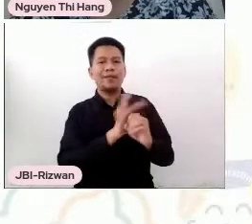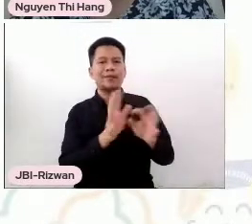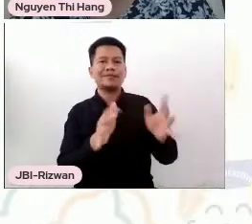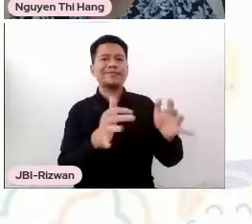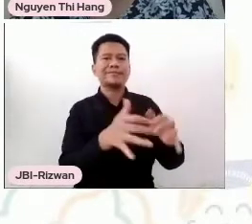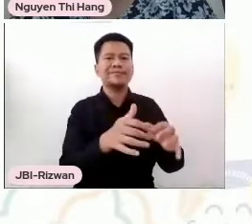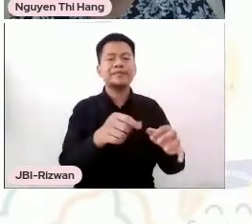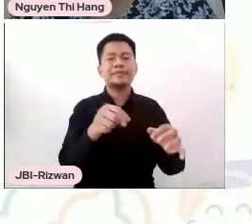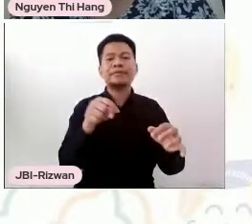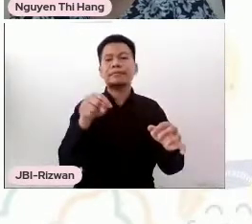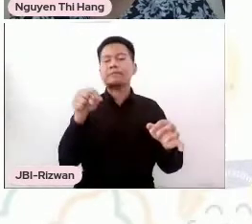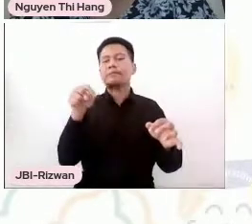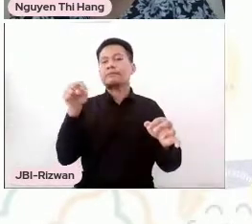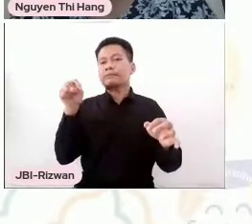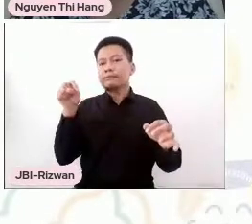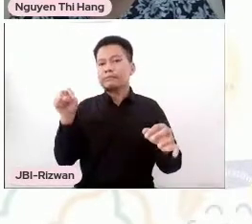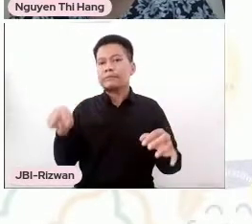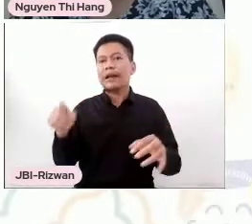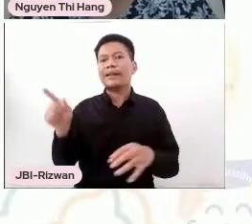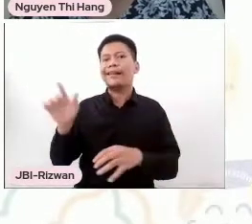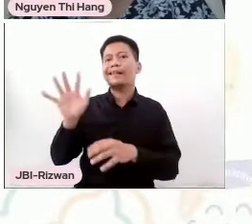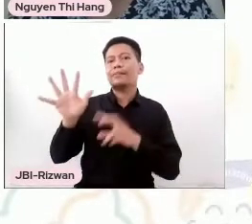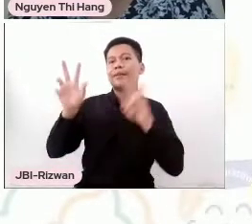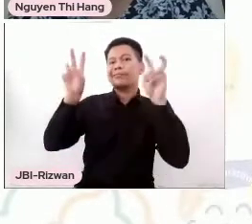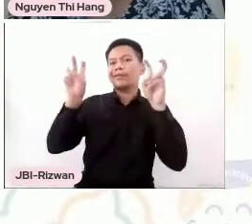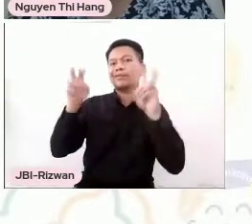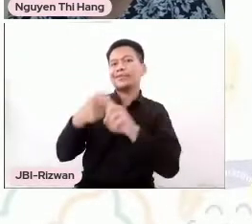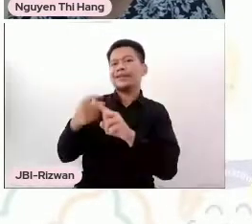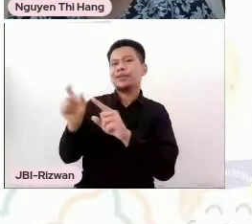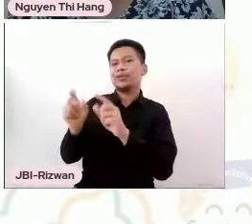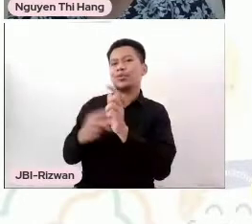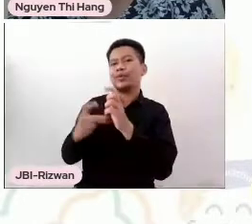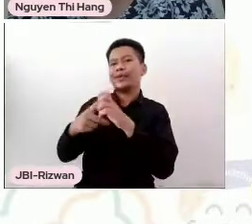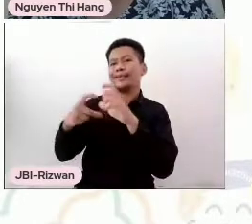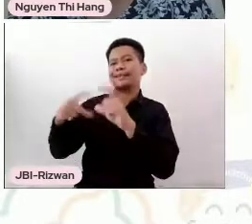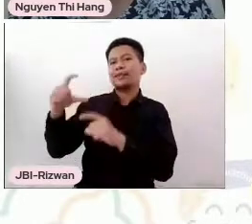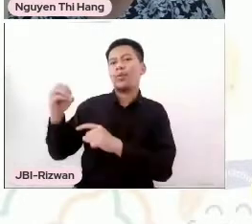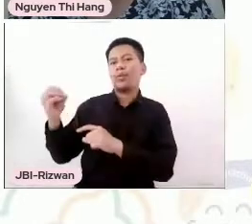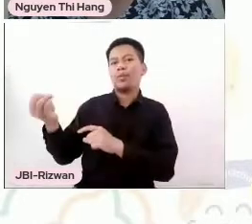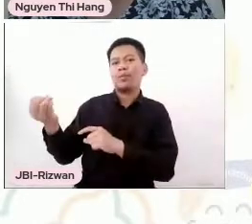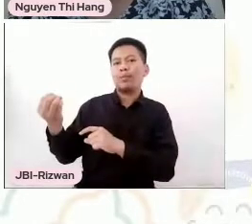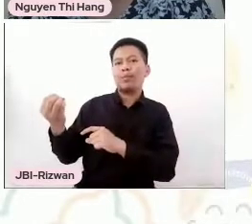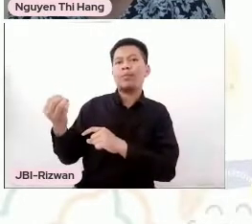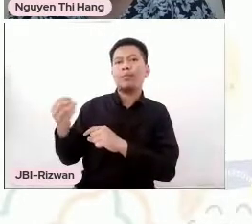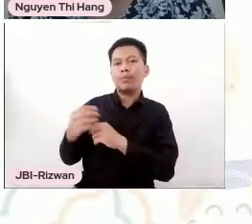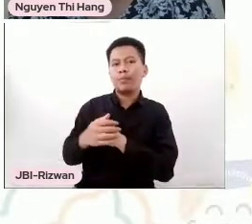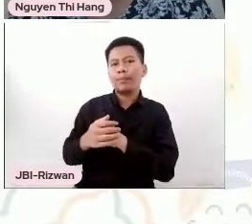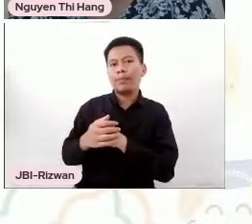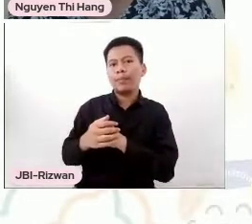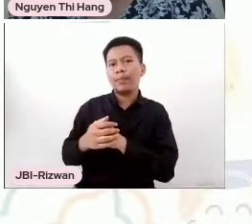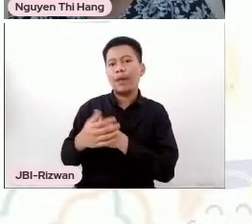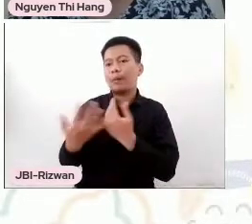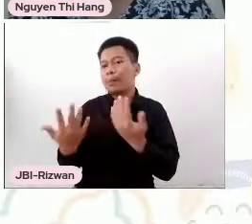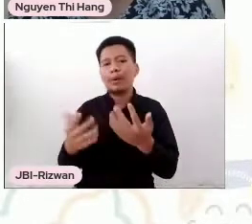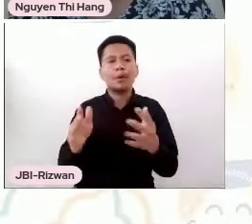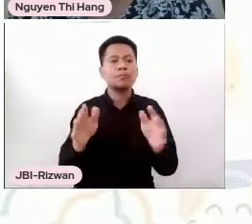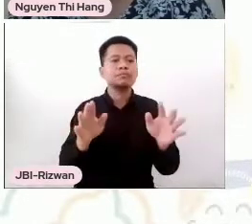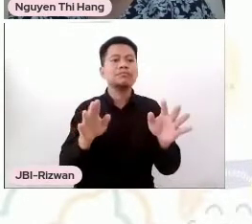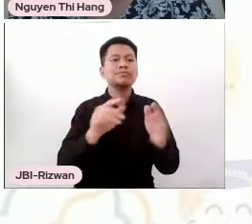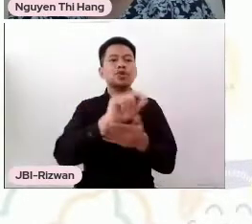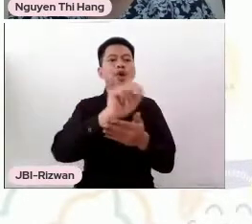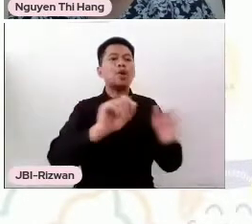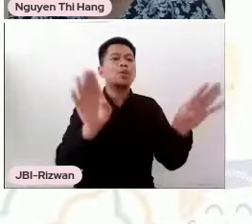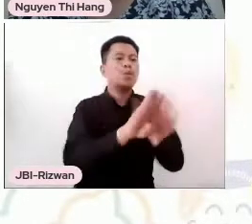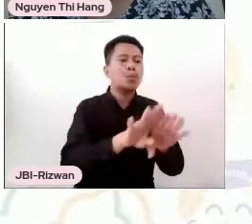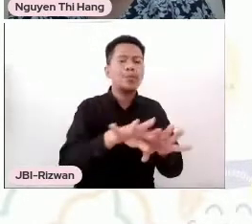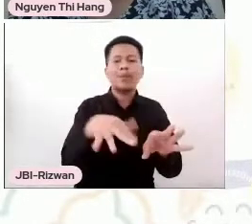there's no data. Some countries has no data if it is partly open, closed, or fully open, or academic break. The